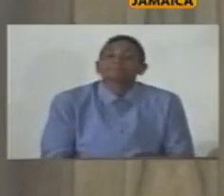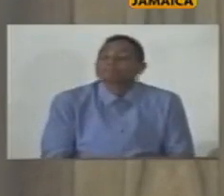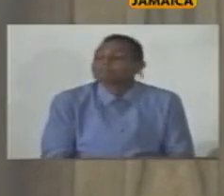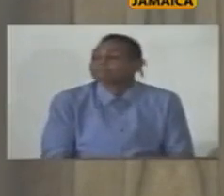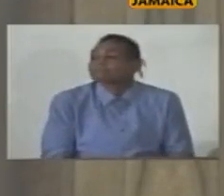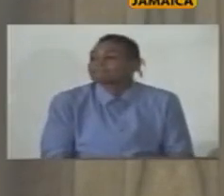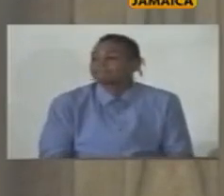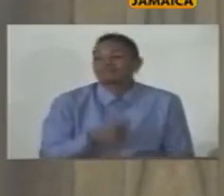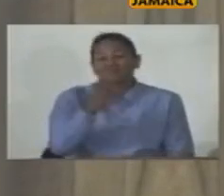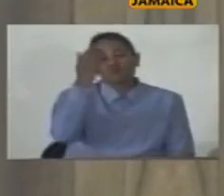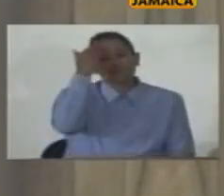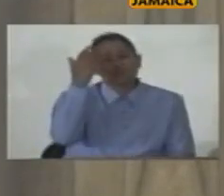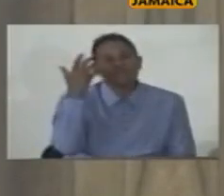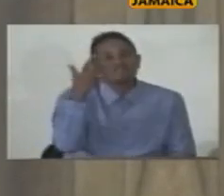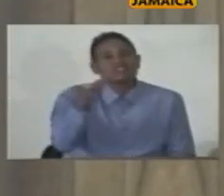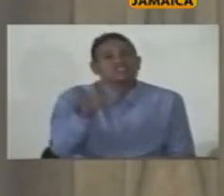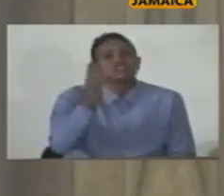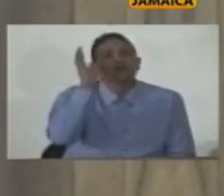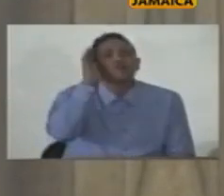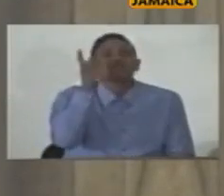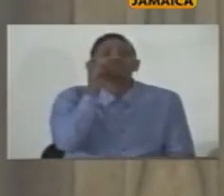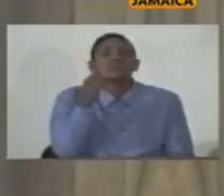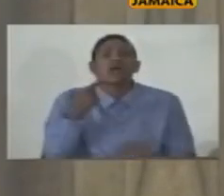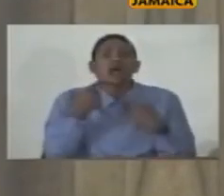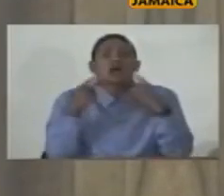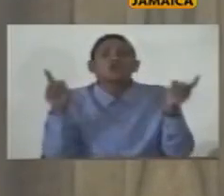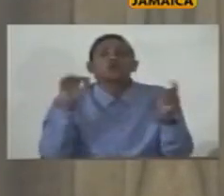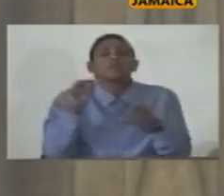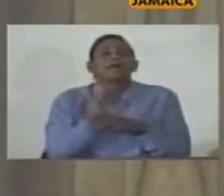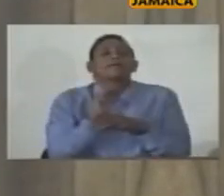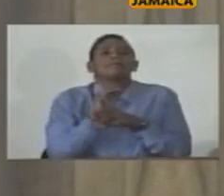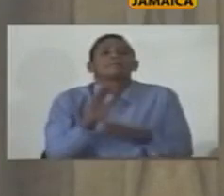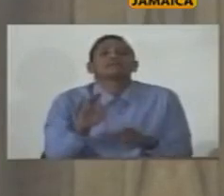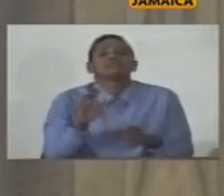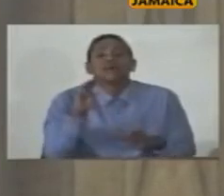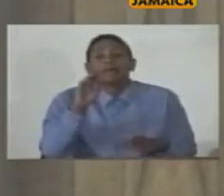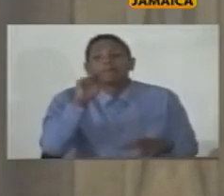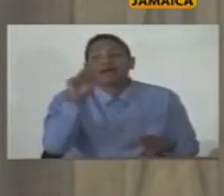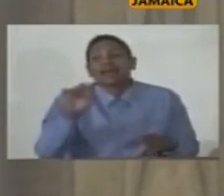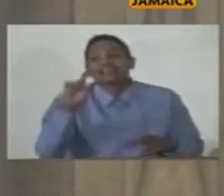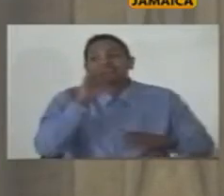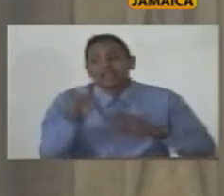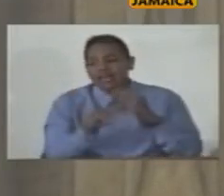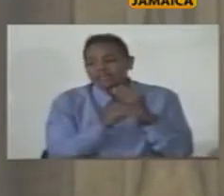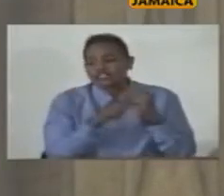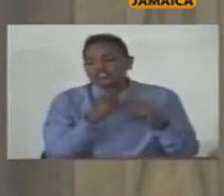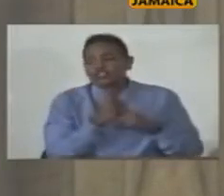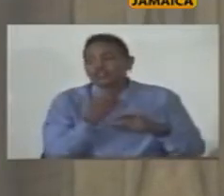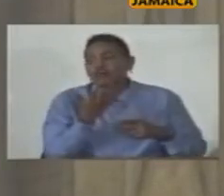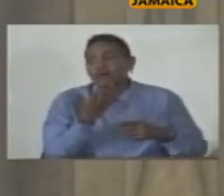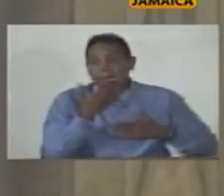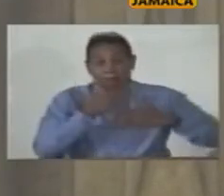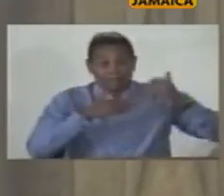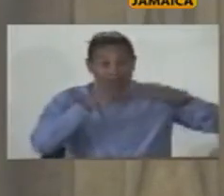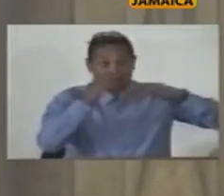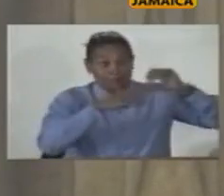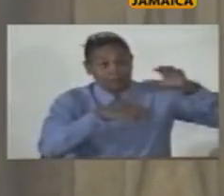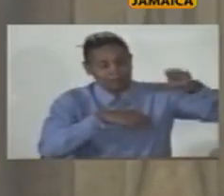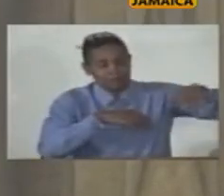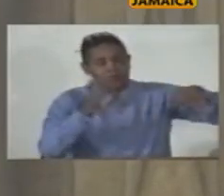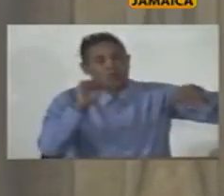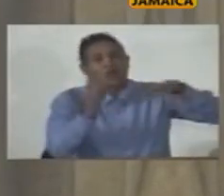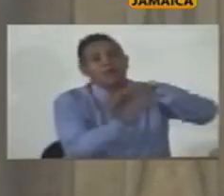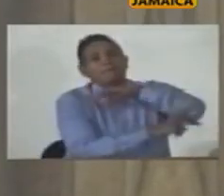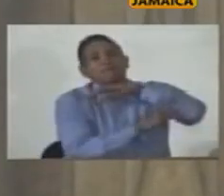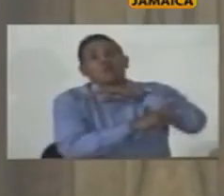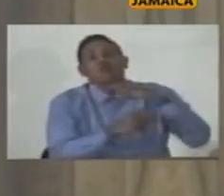As you all know, and was announced by Minister Mackenzie, an additional block is under construction at the Portland